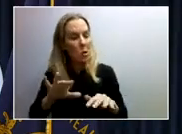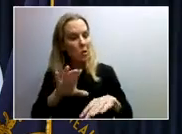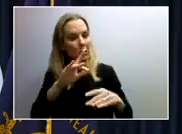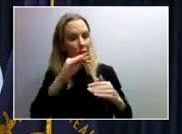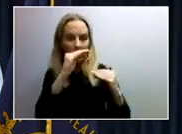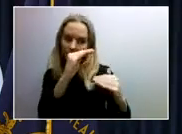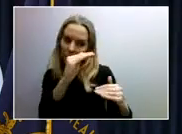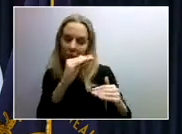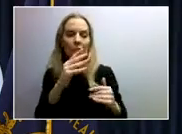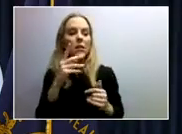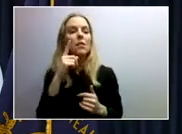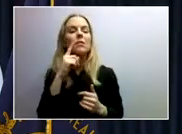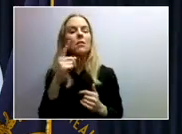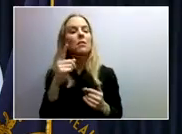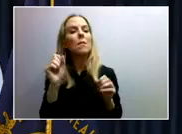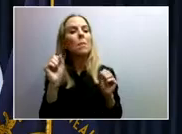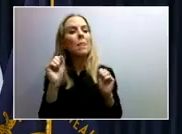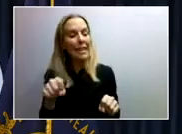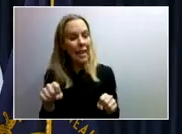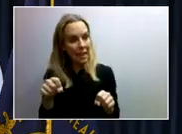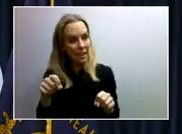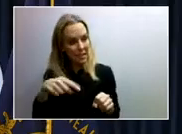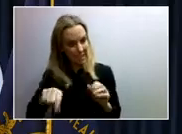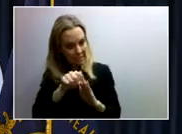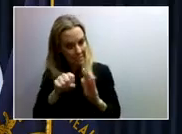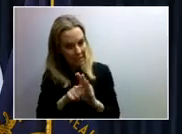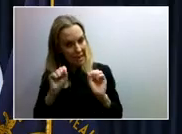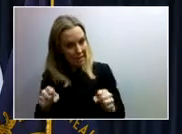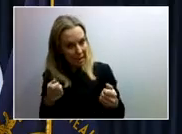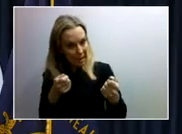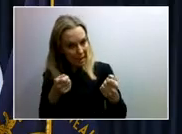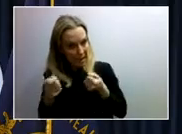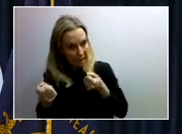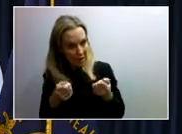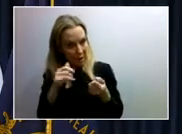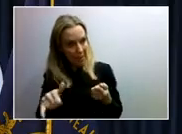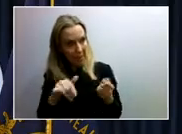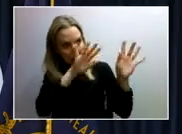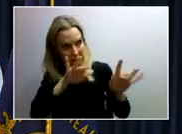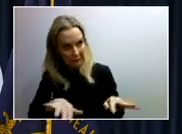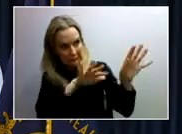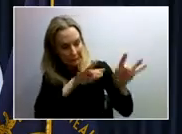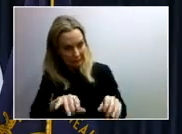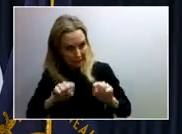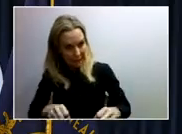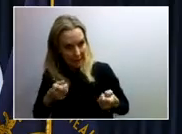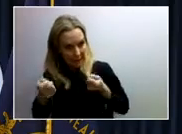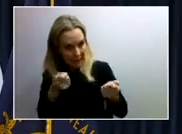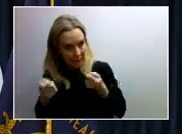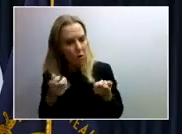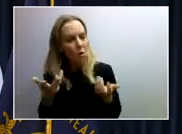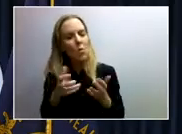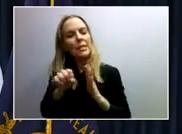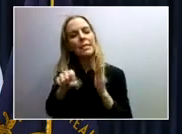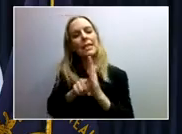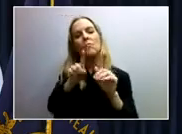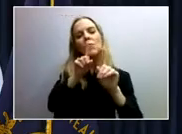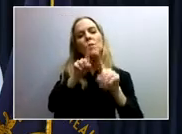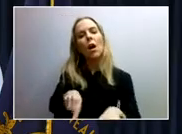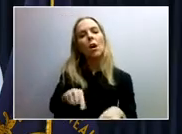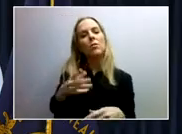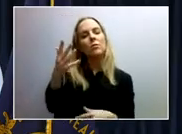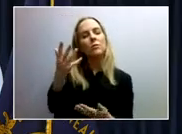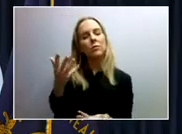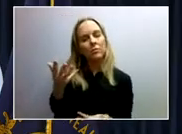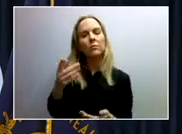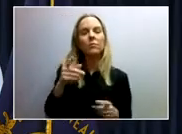state able to handle that amount? And also, what does the state's response look like right now? So the question